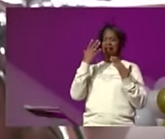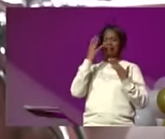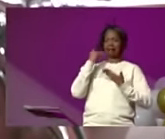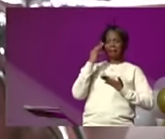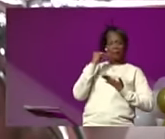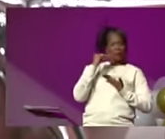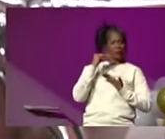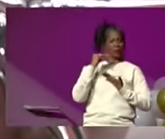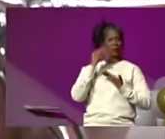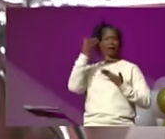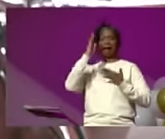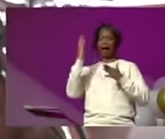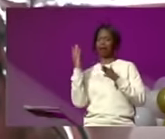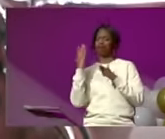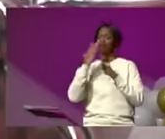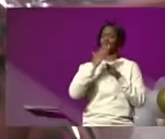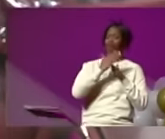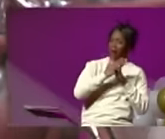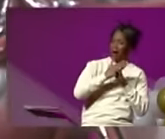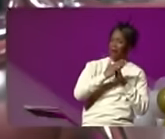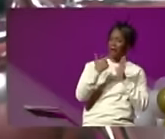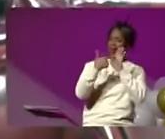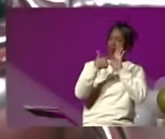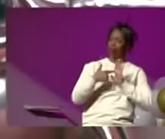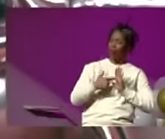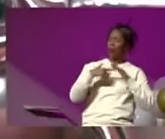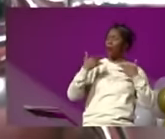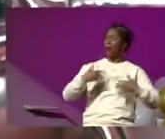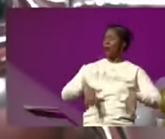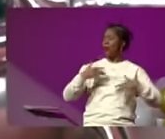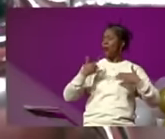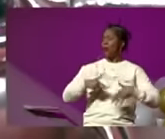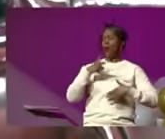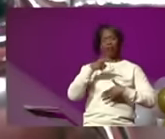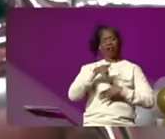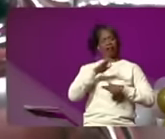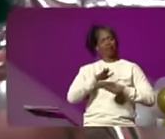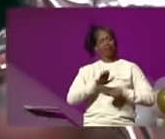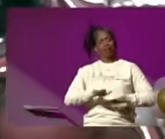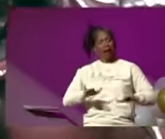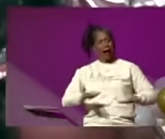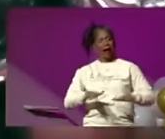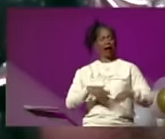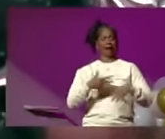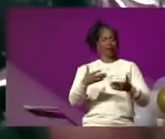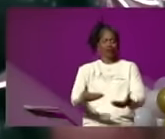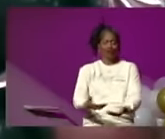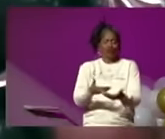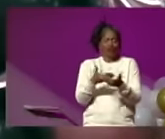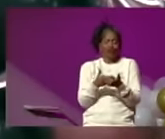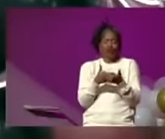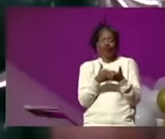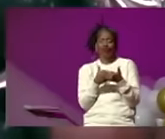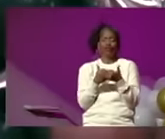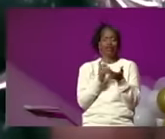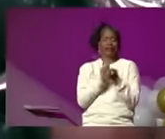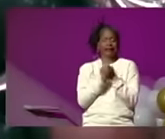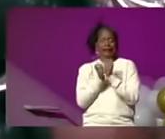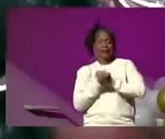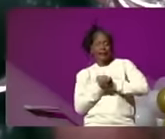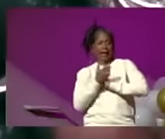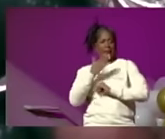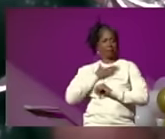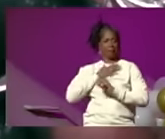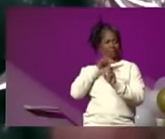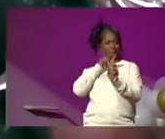was interrupted by the God of heaven because of that child. That child transformed the darkness for